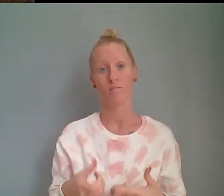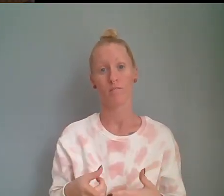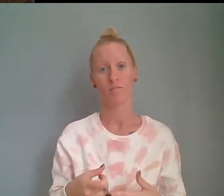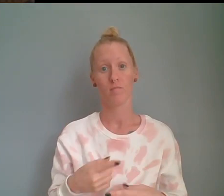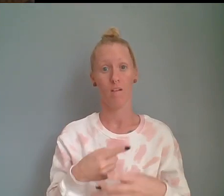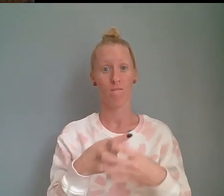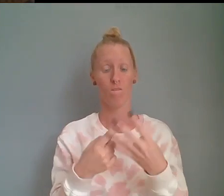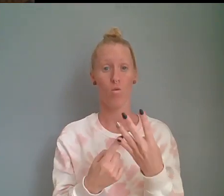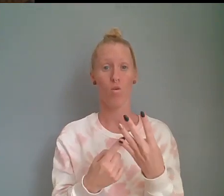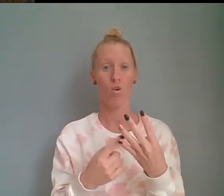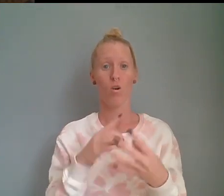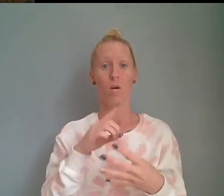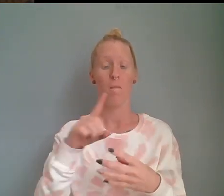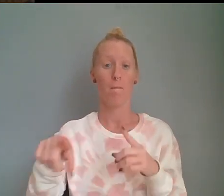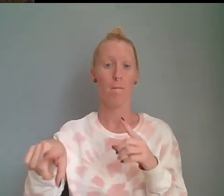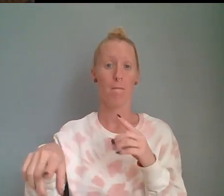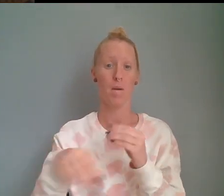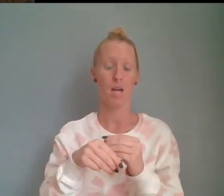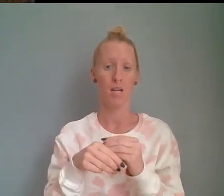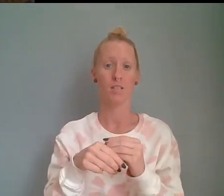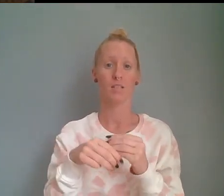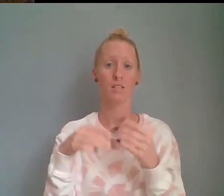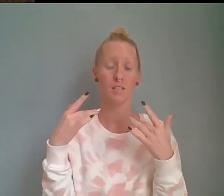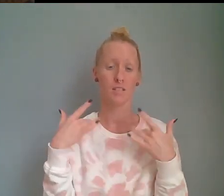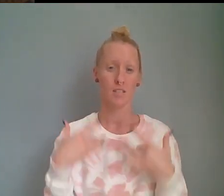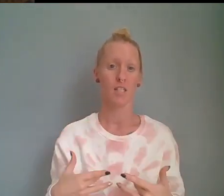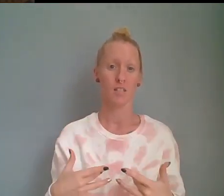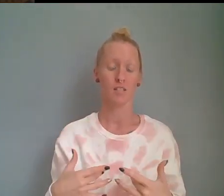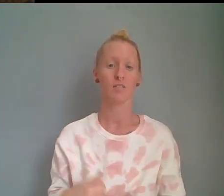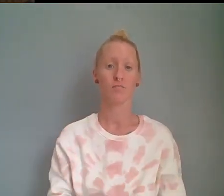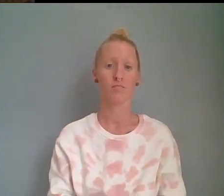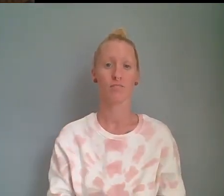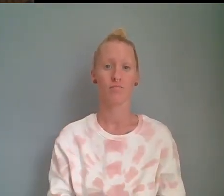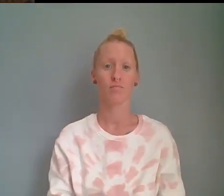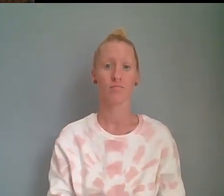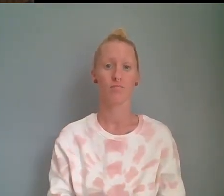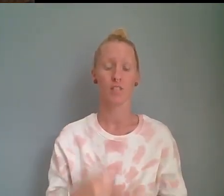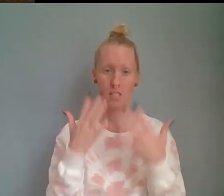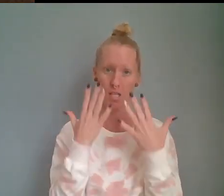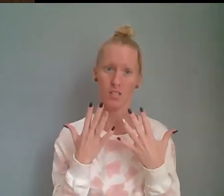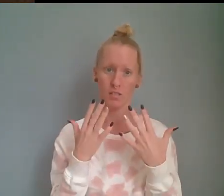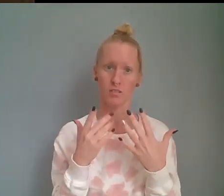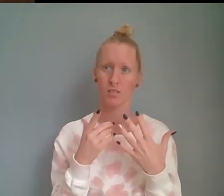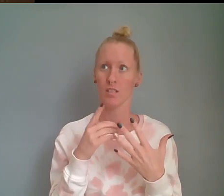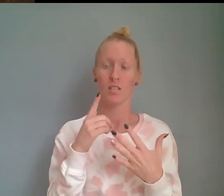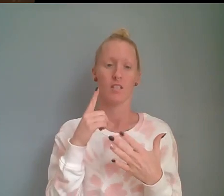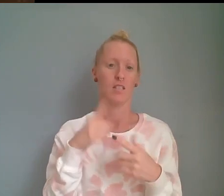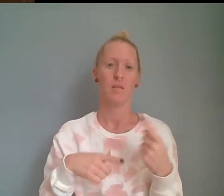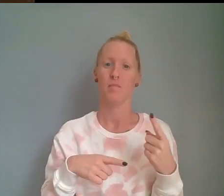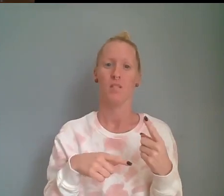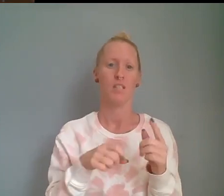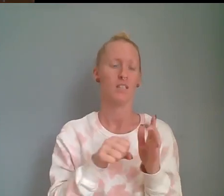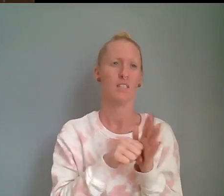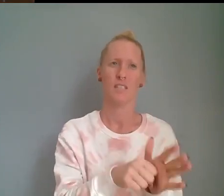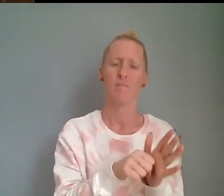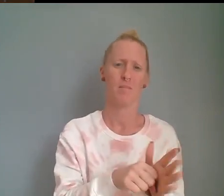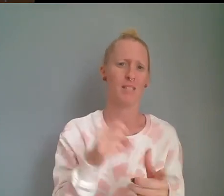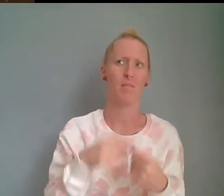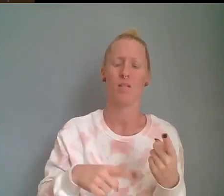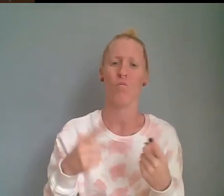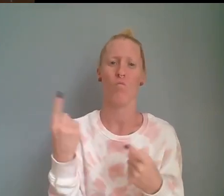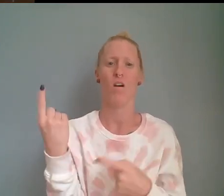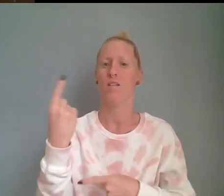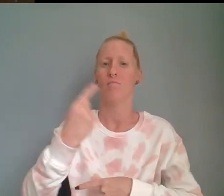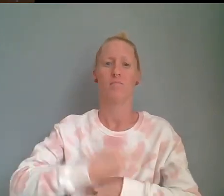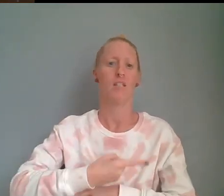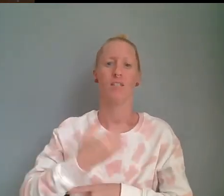those symptoms, plus sadness or anhedonia. And these symptoms, it can't just be a bad day that you're having. These symptoms have to